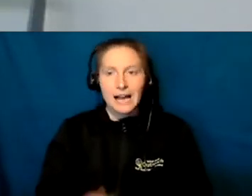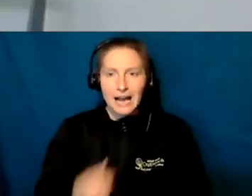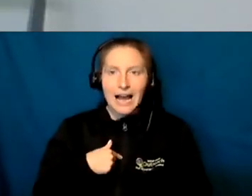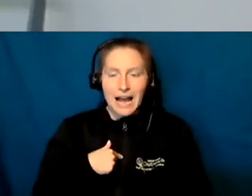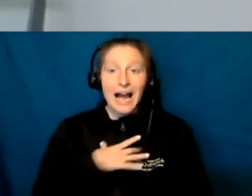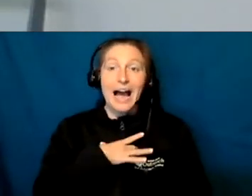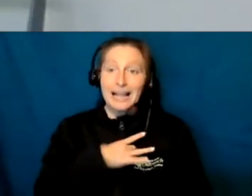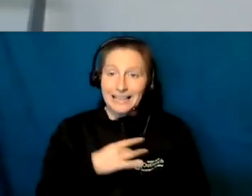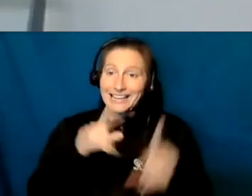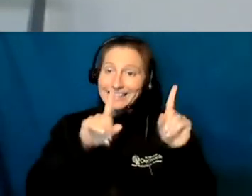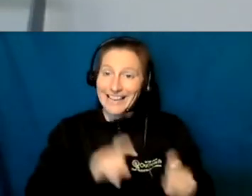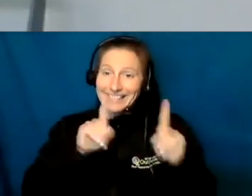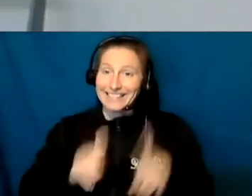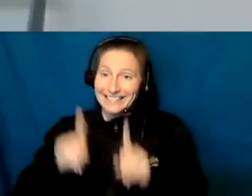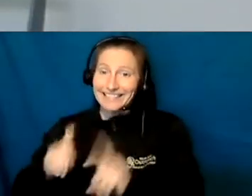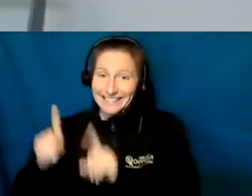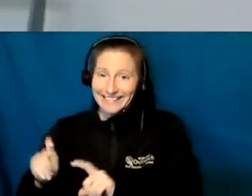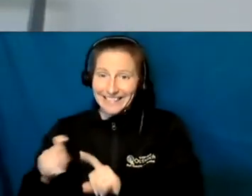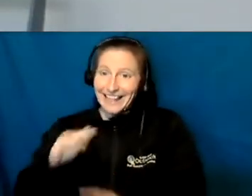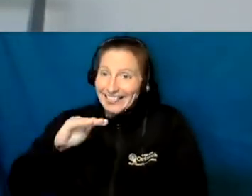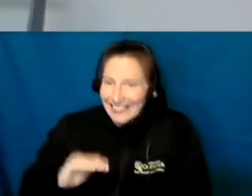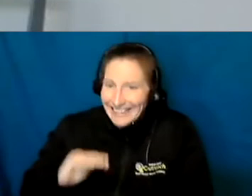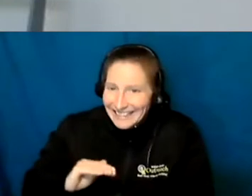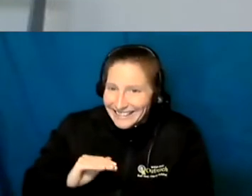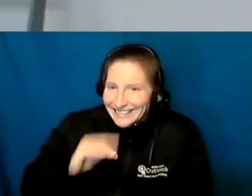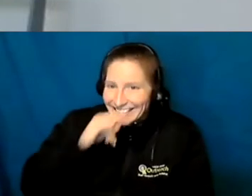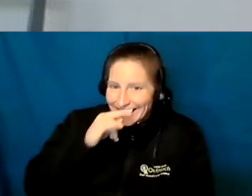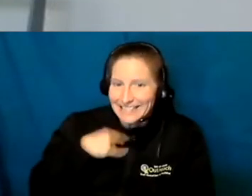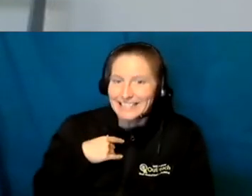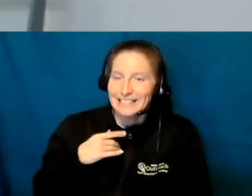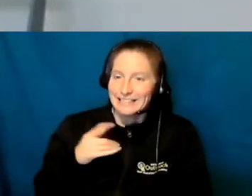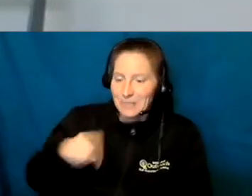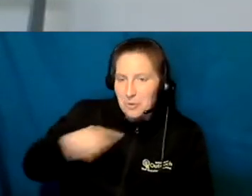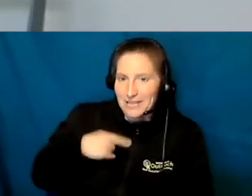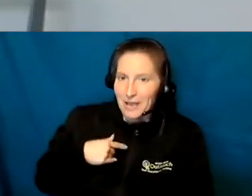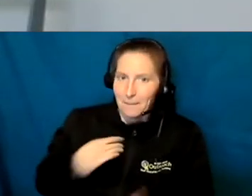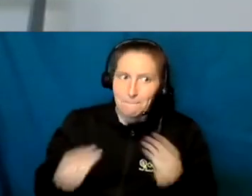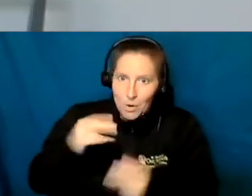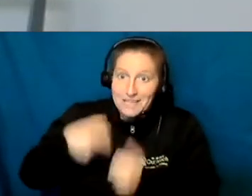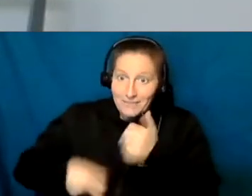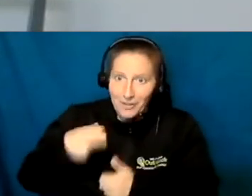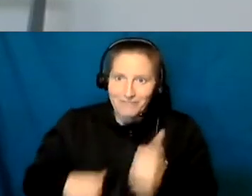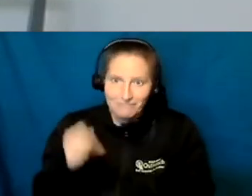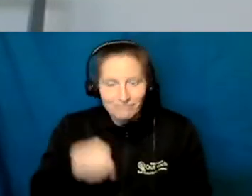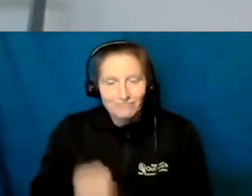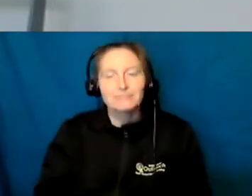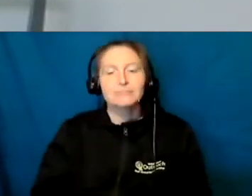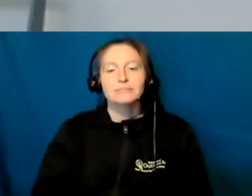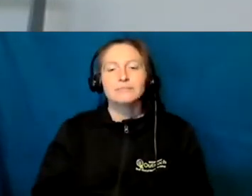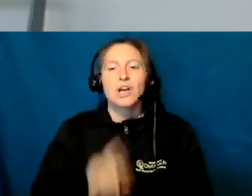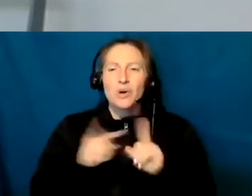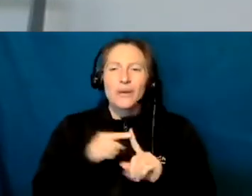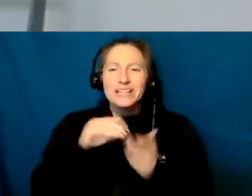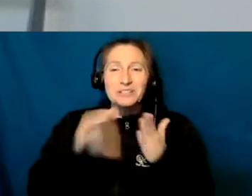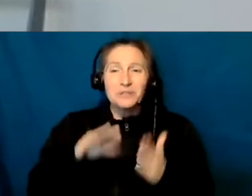testing kids, and I really like testing little kids that are harder to test. Once students are like over the age